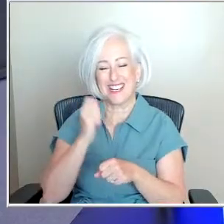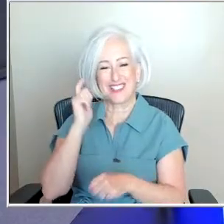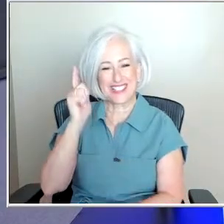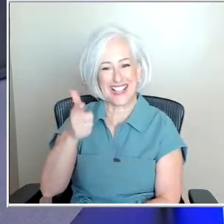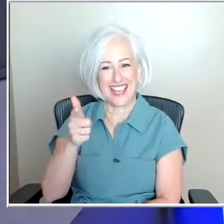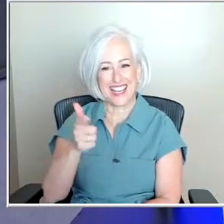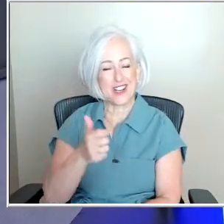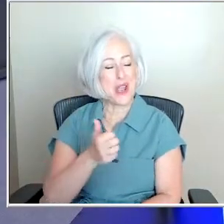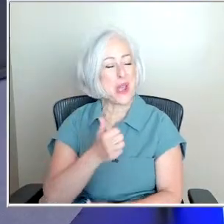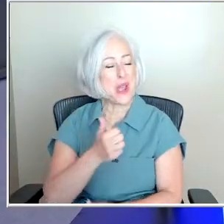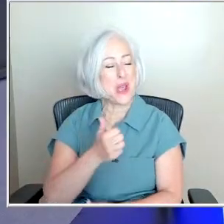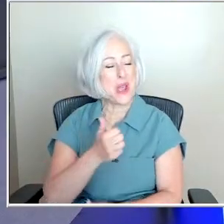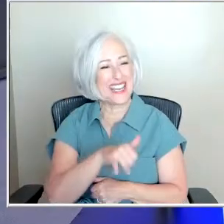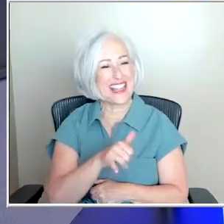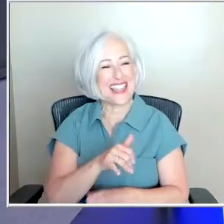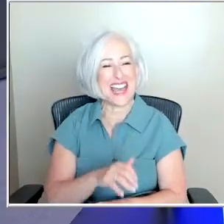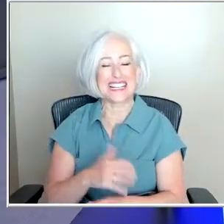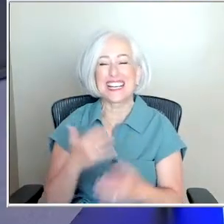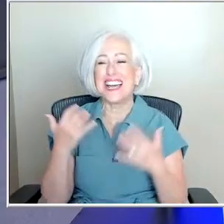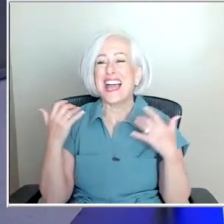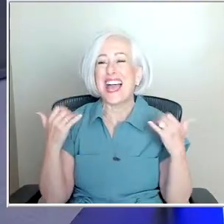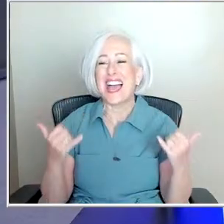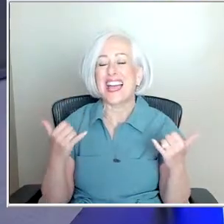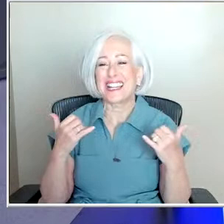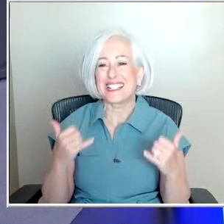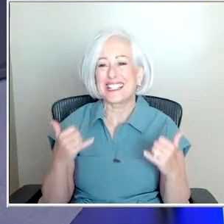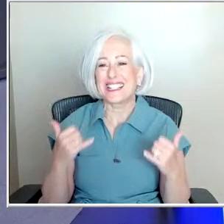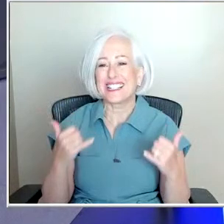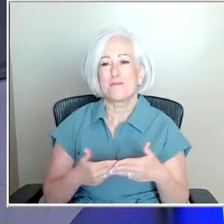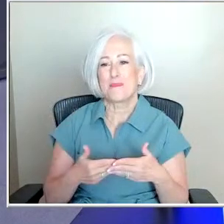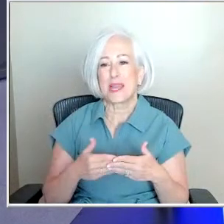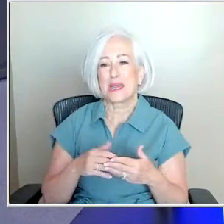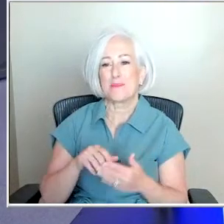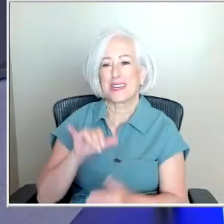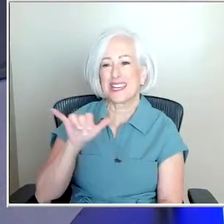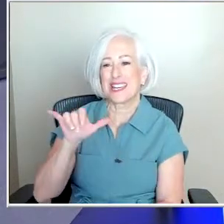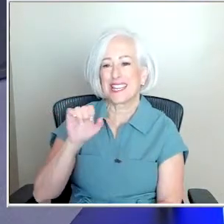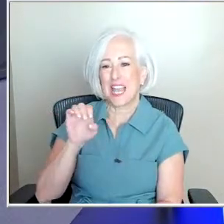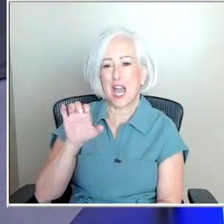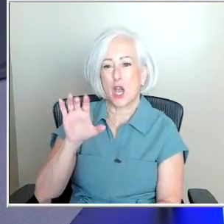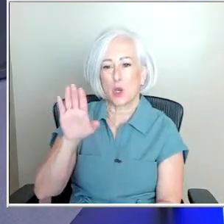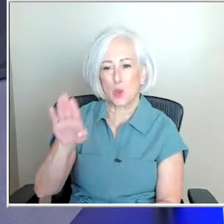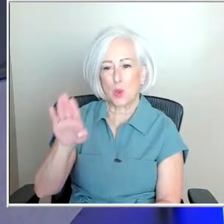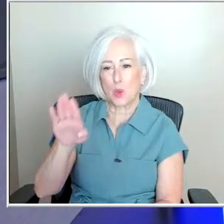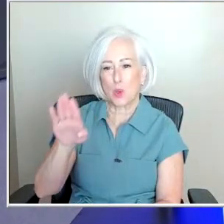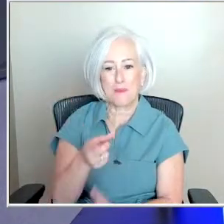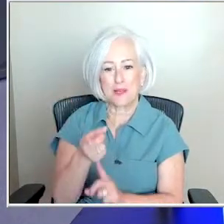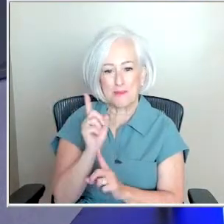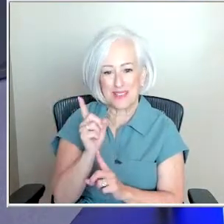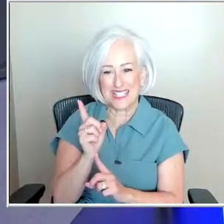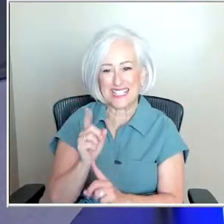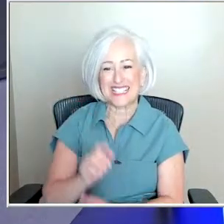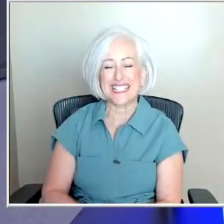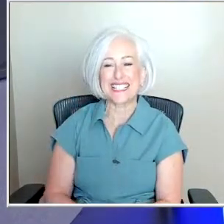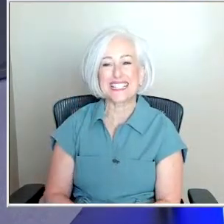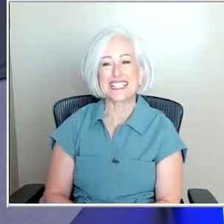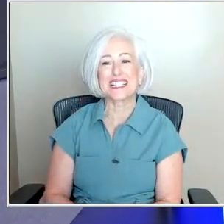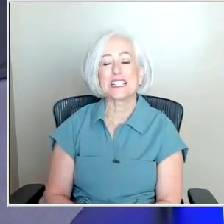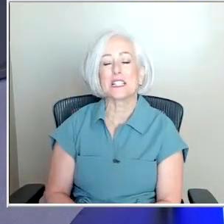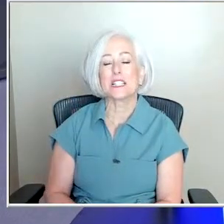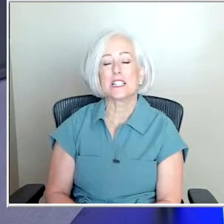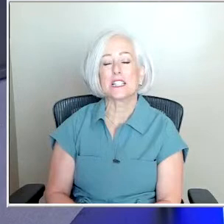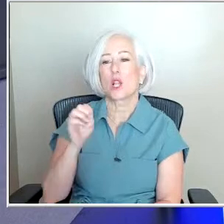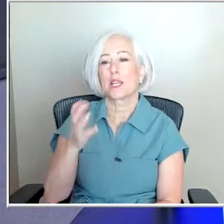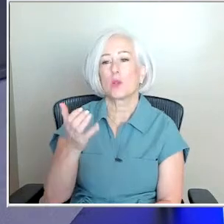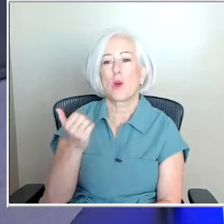Yeah. And we are rounding up baby Yacoub to come out here with us here in just a moment. Last question, though, is from Pauline. What recent